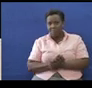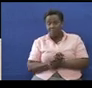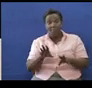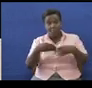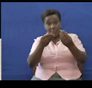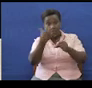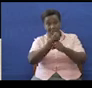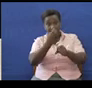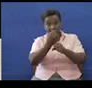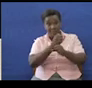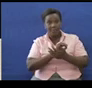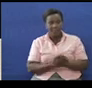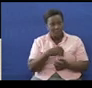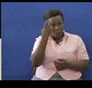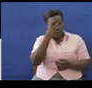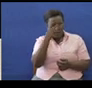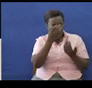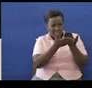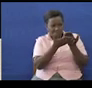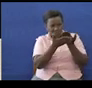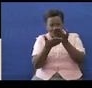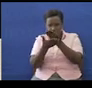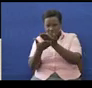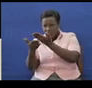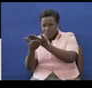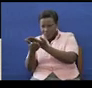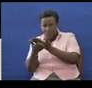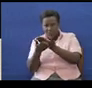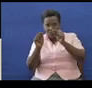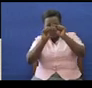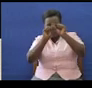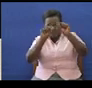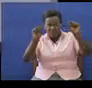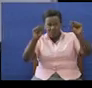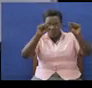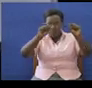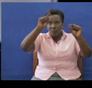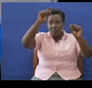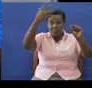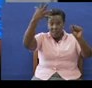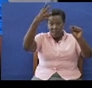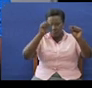enough rainfall. I give you an assignment to go and read, find those regions.